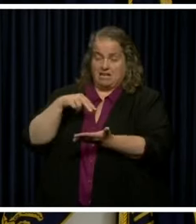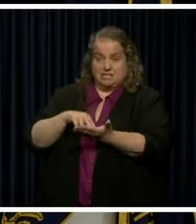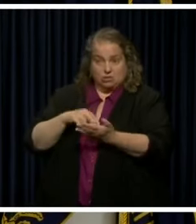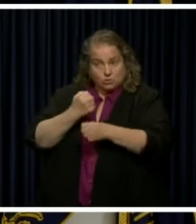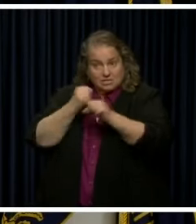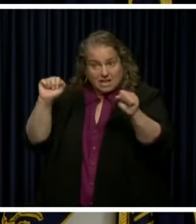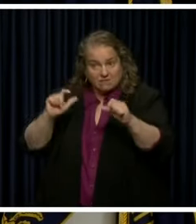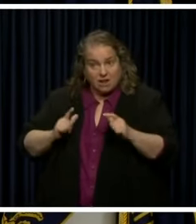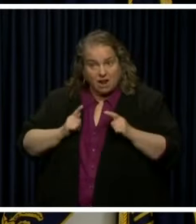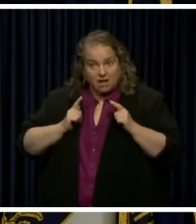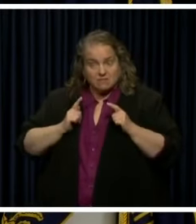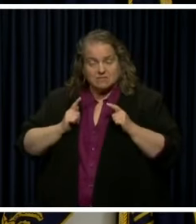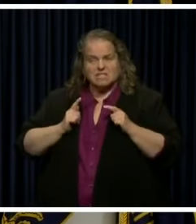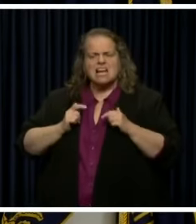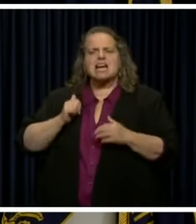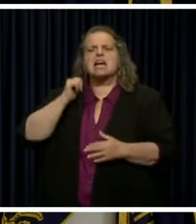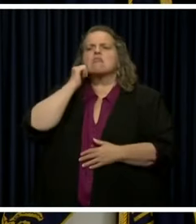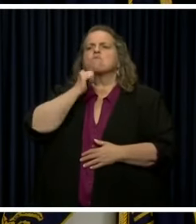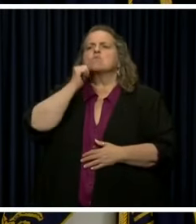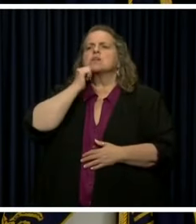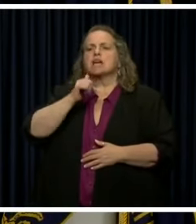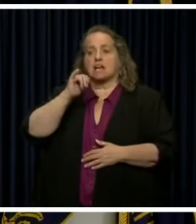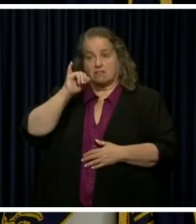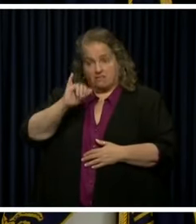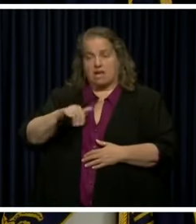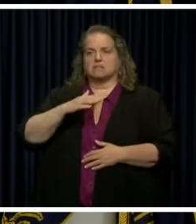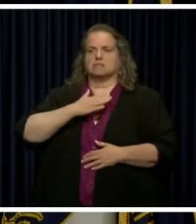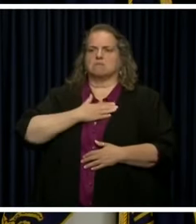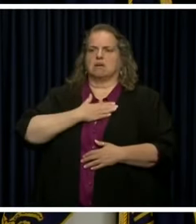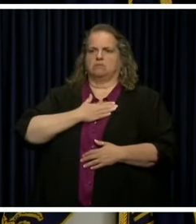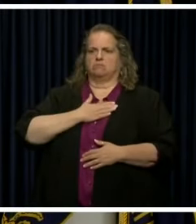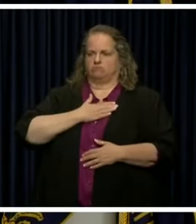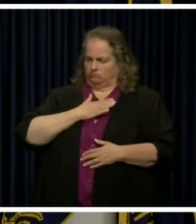lives each and every day. That's my bottom line.